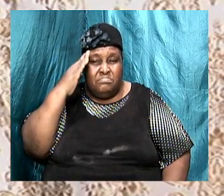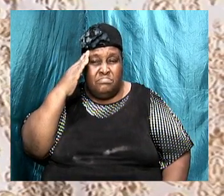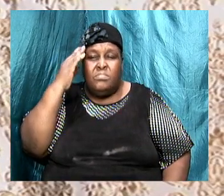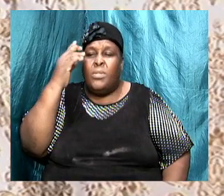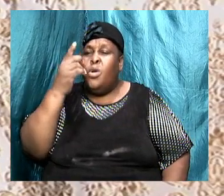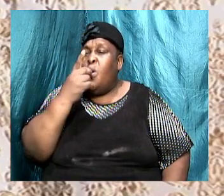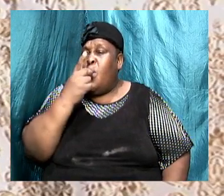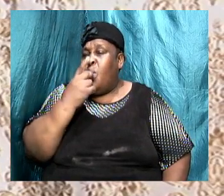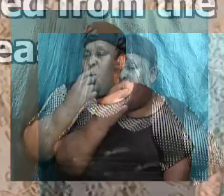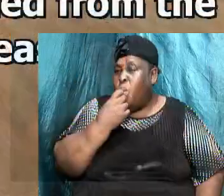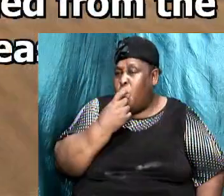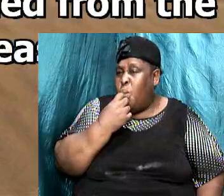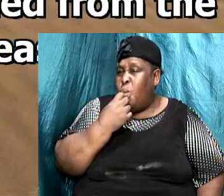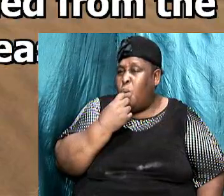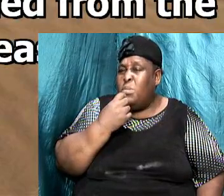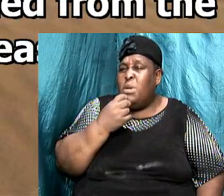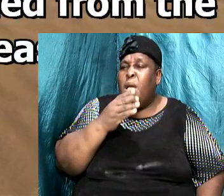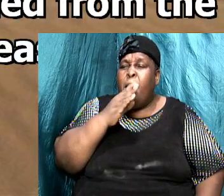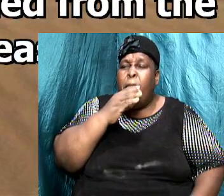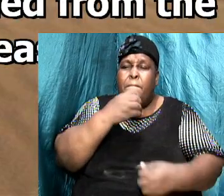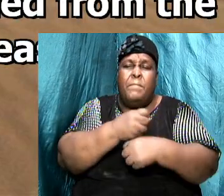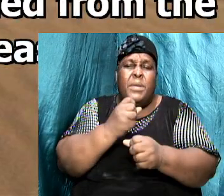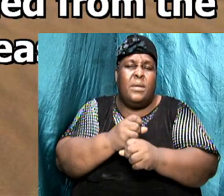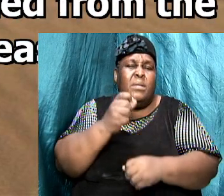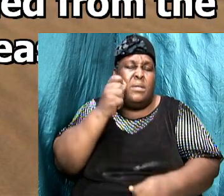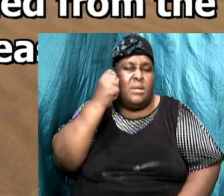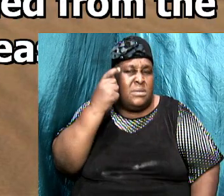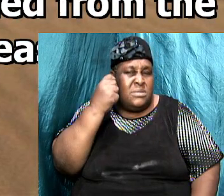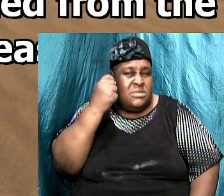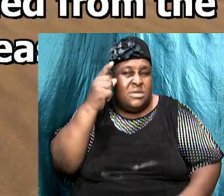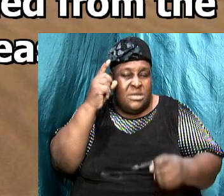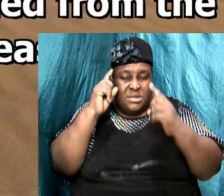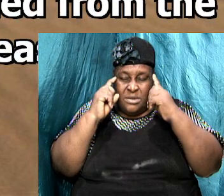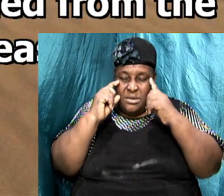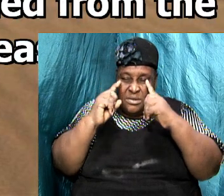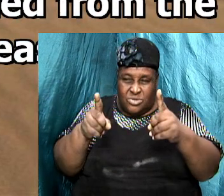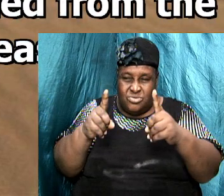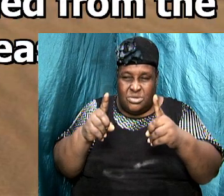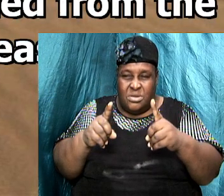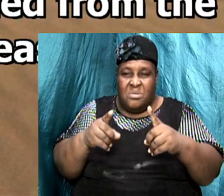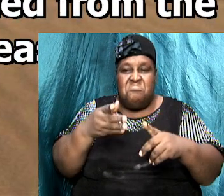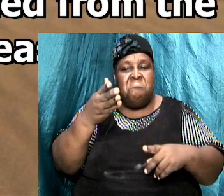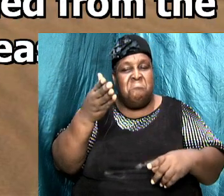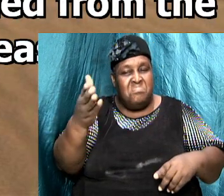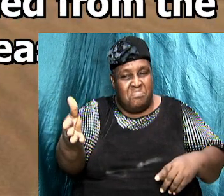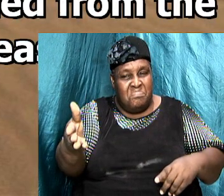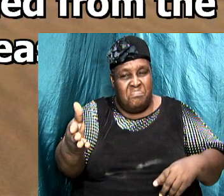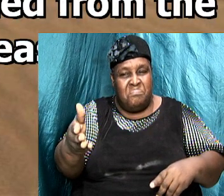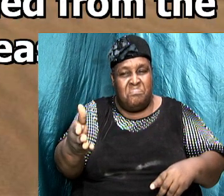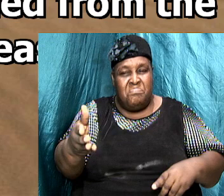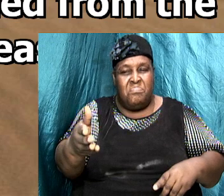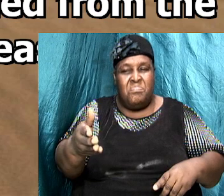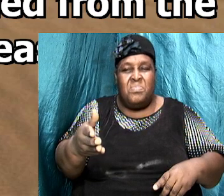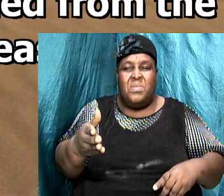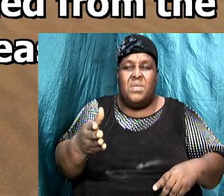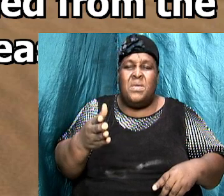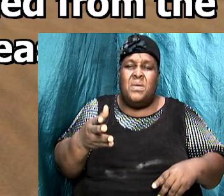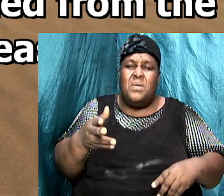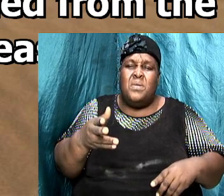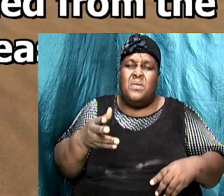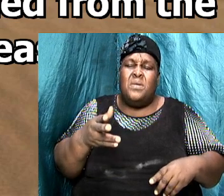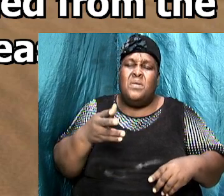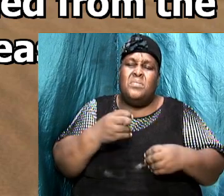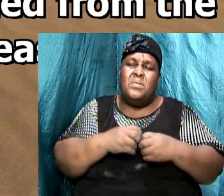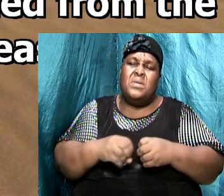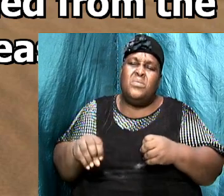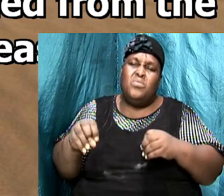And whom shall he make to understand doctrine? Them that are weaned from the